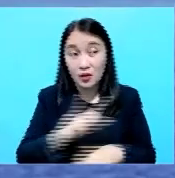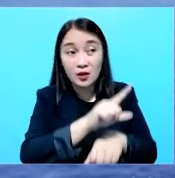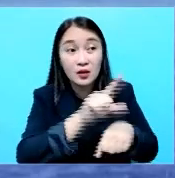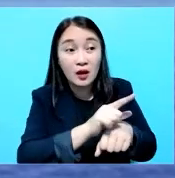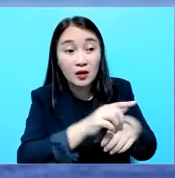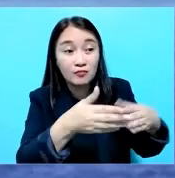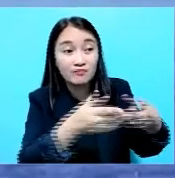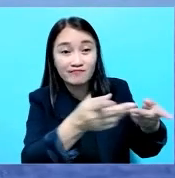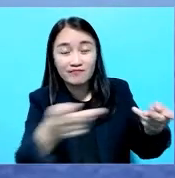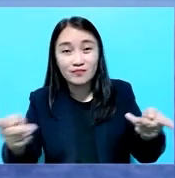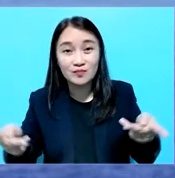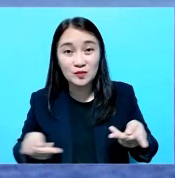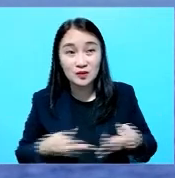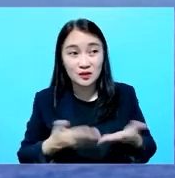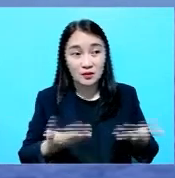of the West Philippine Sea.